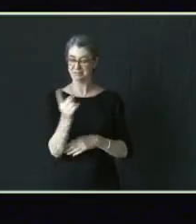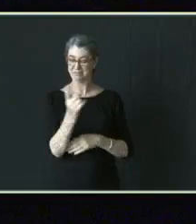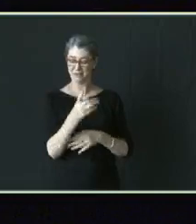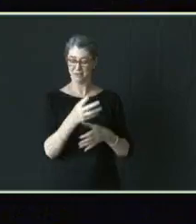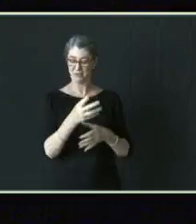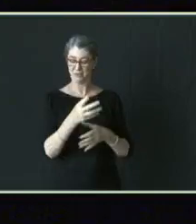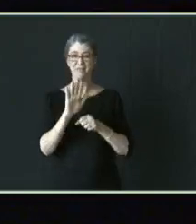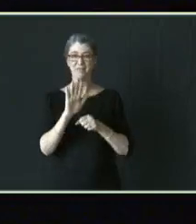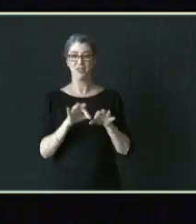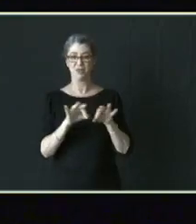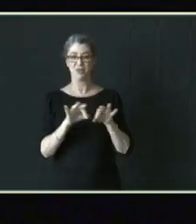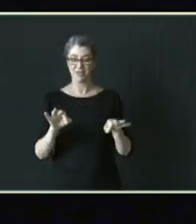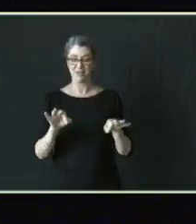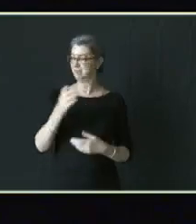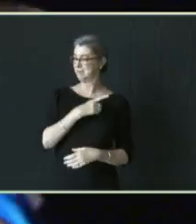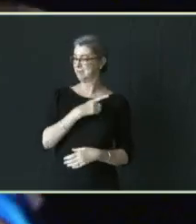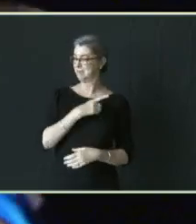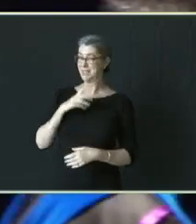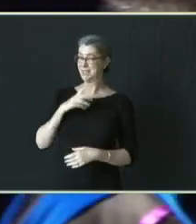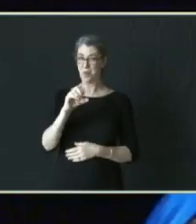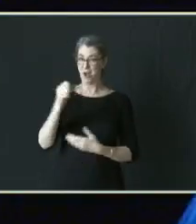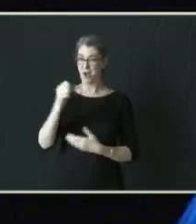Weiss.